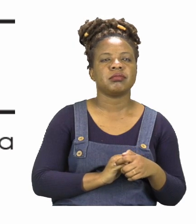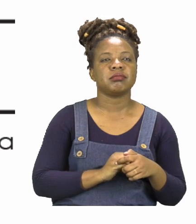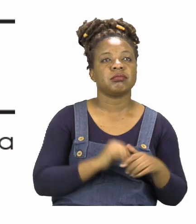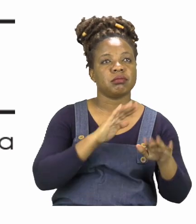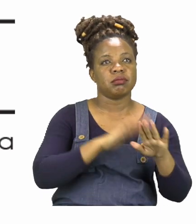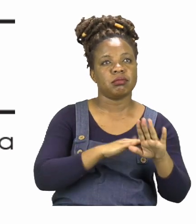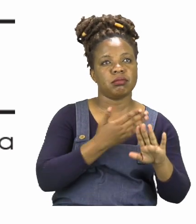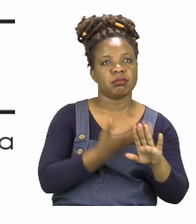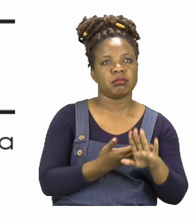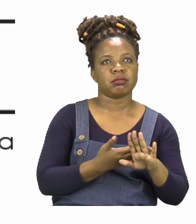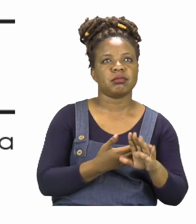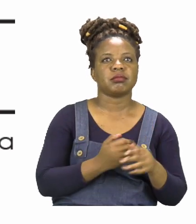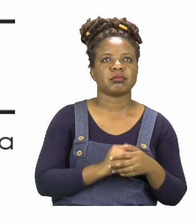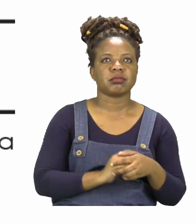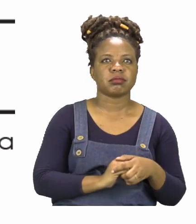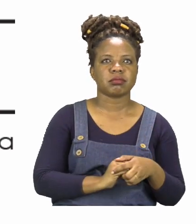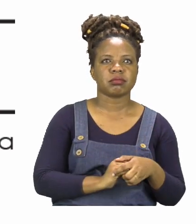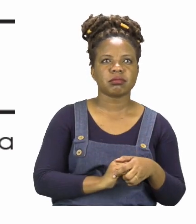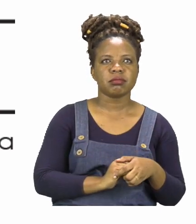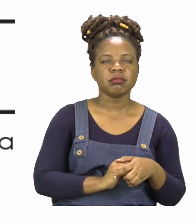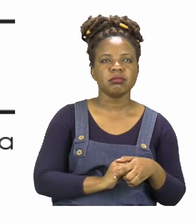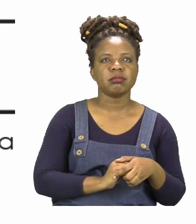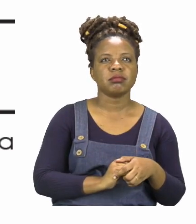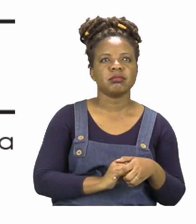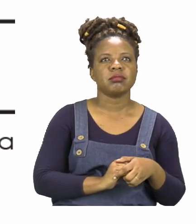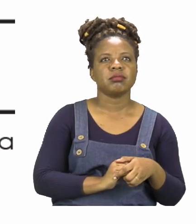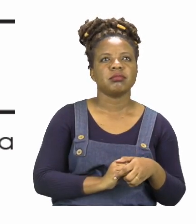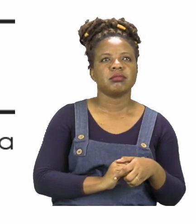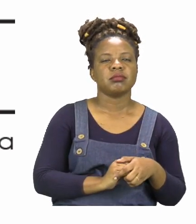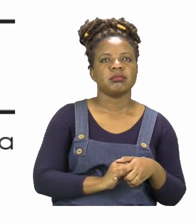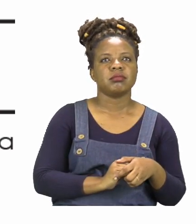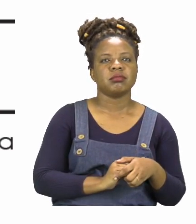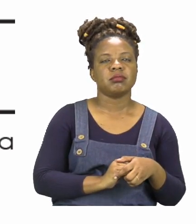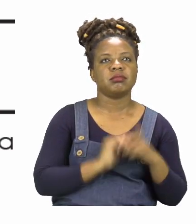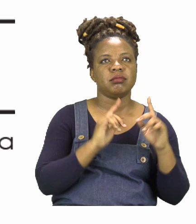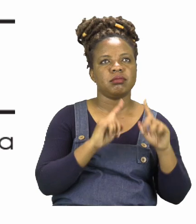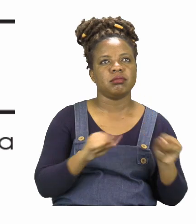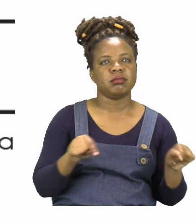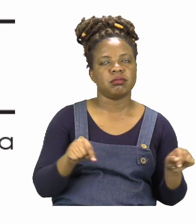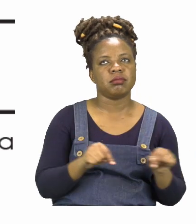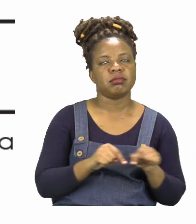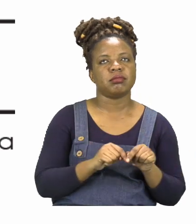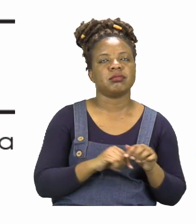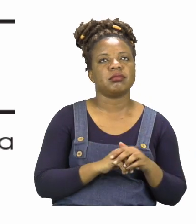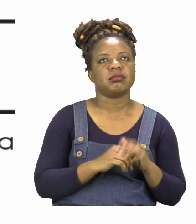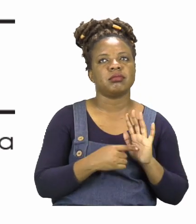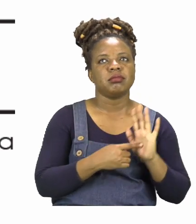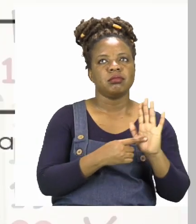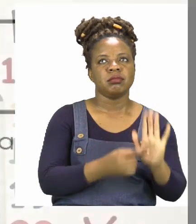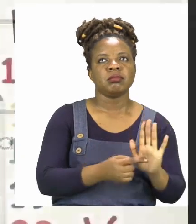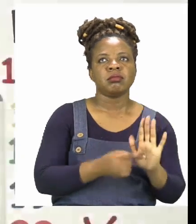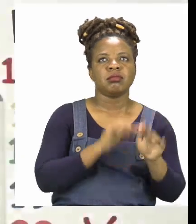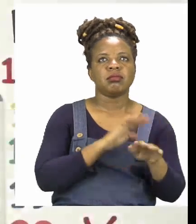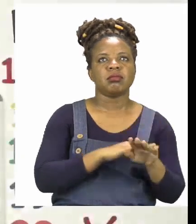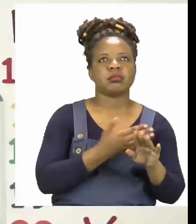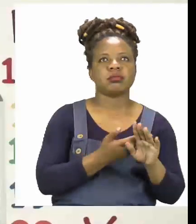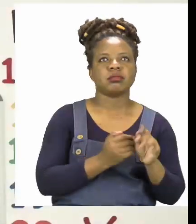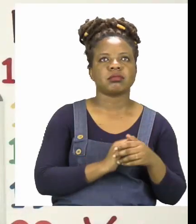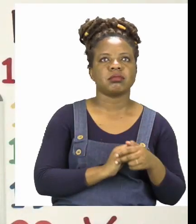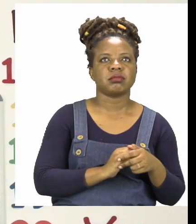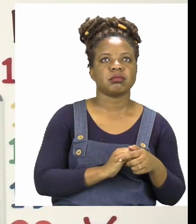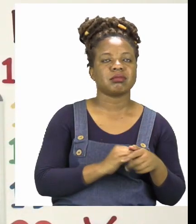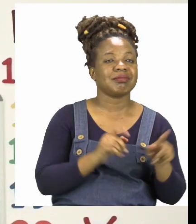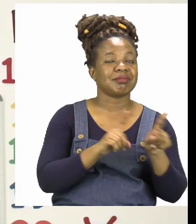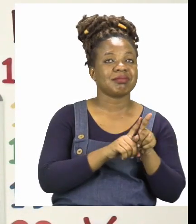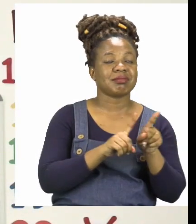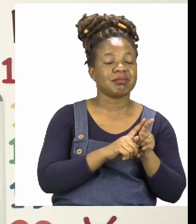by ourselves. So let's take a look at the board. Now on the board, I've also drawn the viruses,